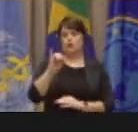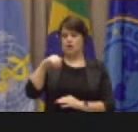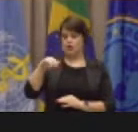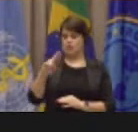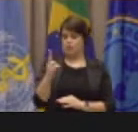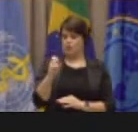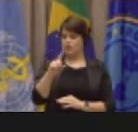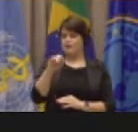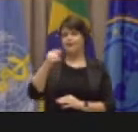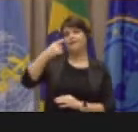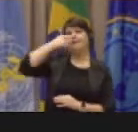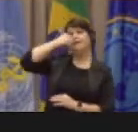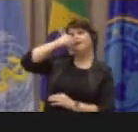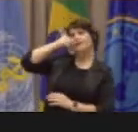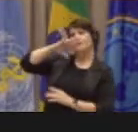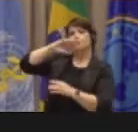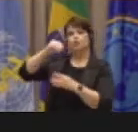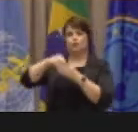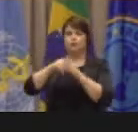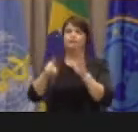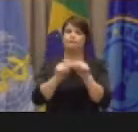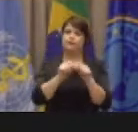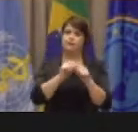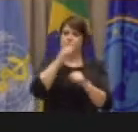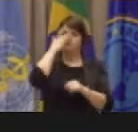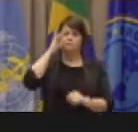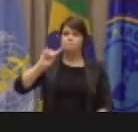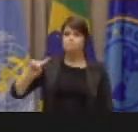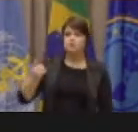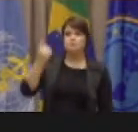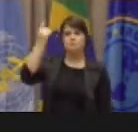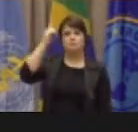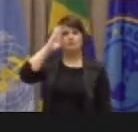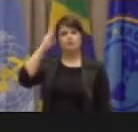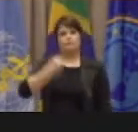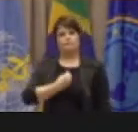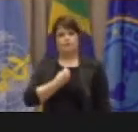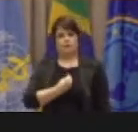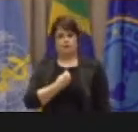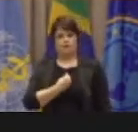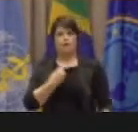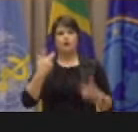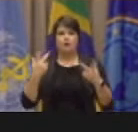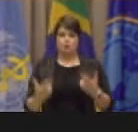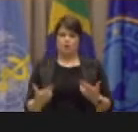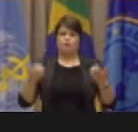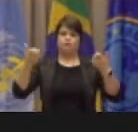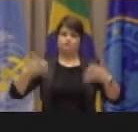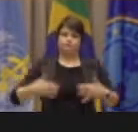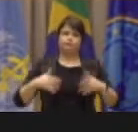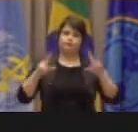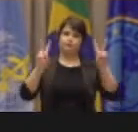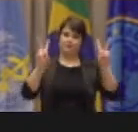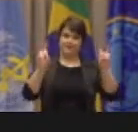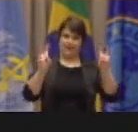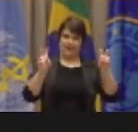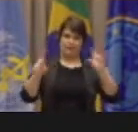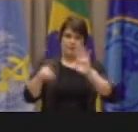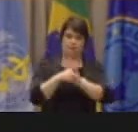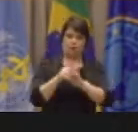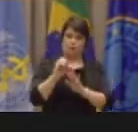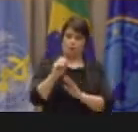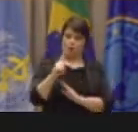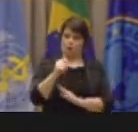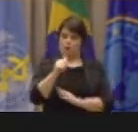of fazendo com que as Immunization vidas and estejam em primeiro lugar. make the E como diz lives aí, né, Brazilians' o life in tema first place. da And própria as OPAS, nos